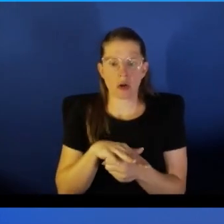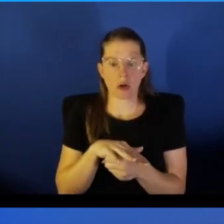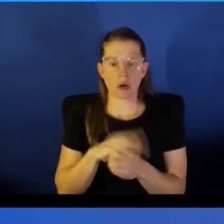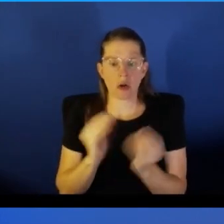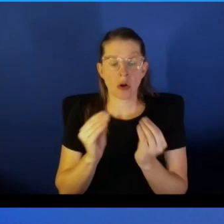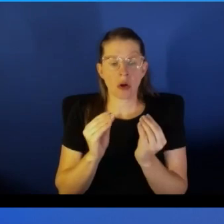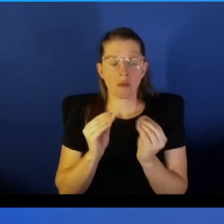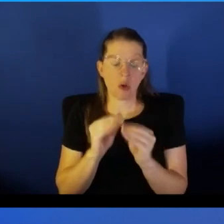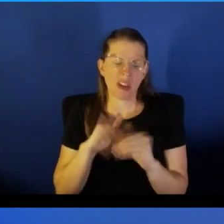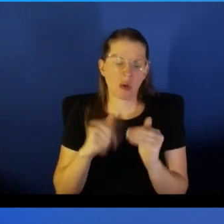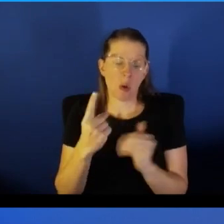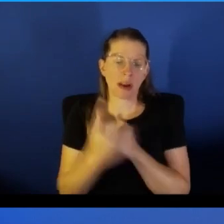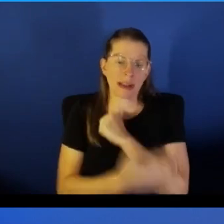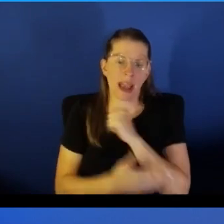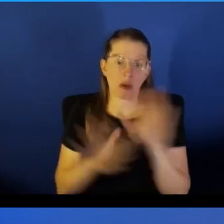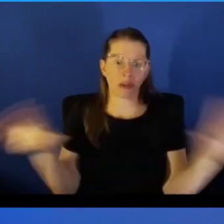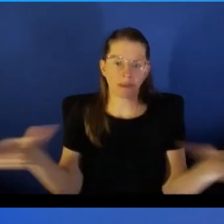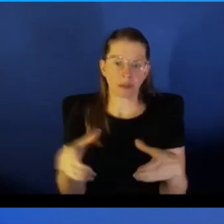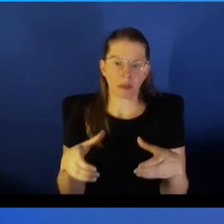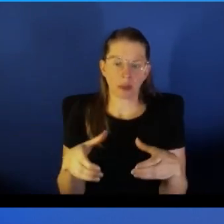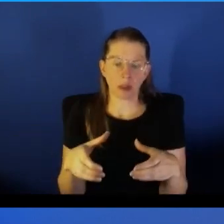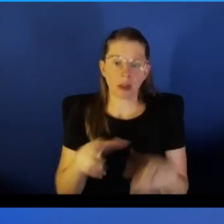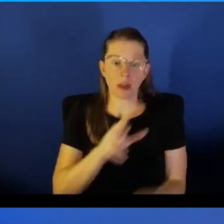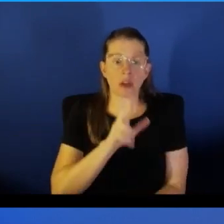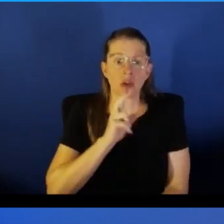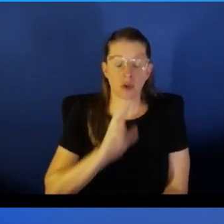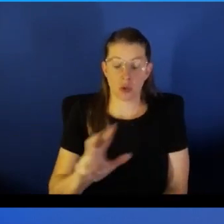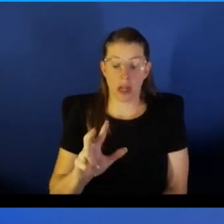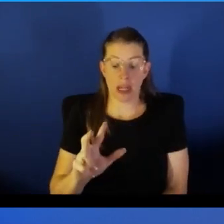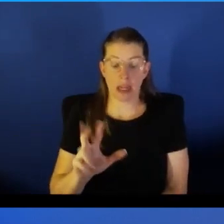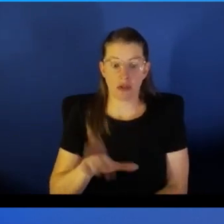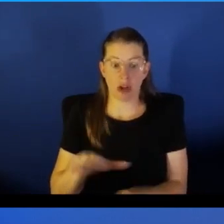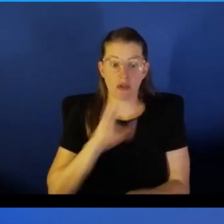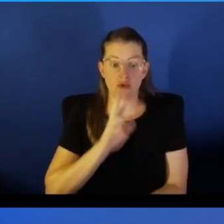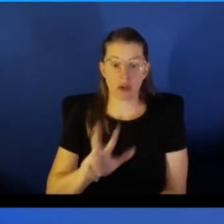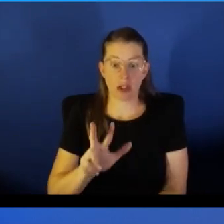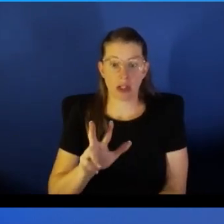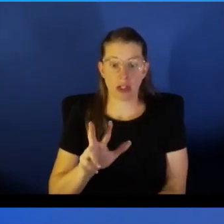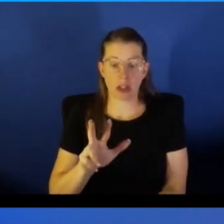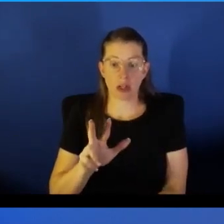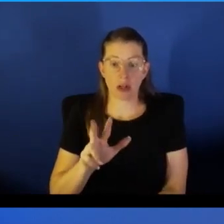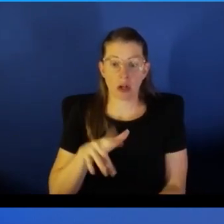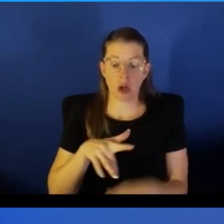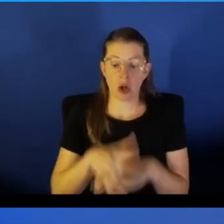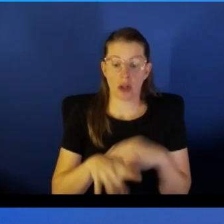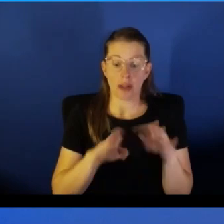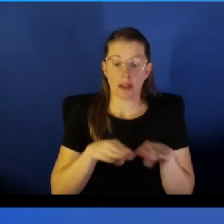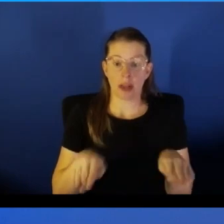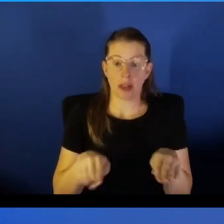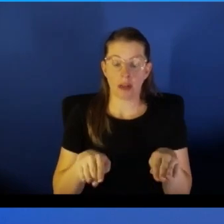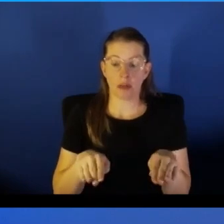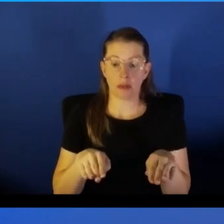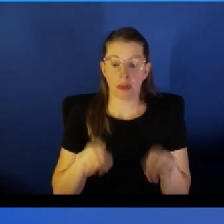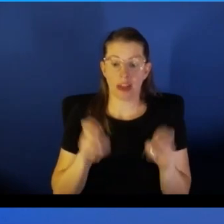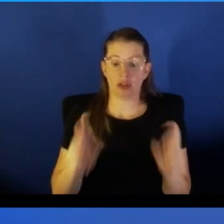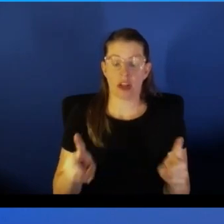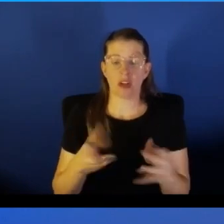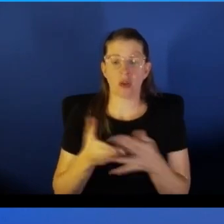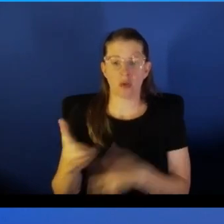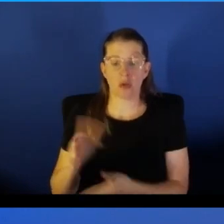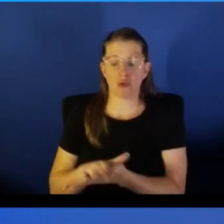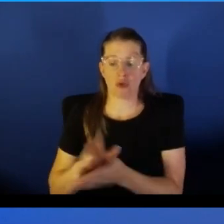together. Once a child's 3, then early childhood special education is through the school district, and so contacting the school